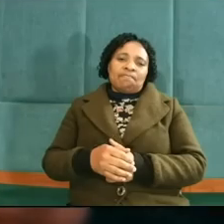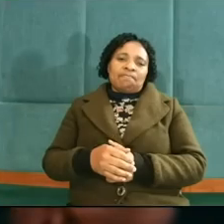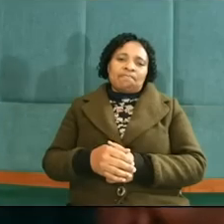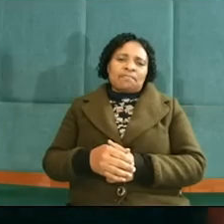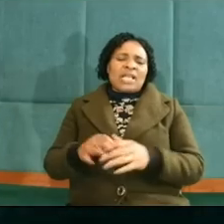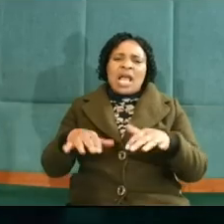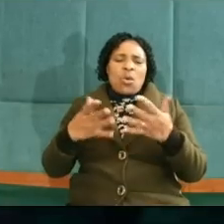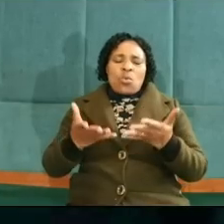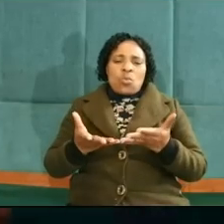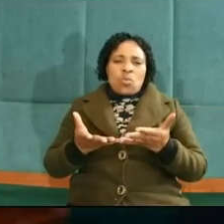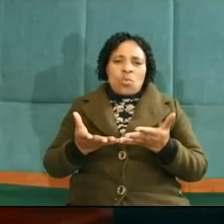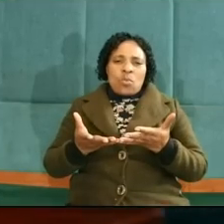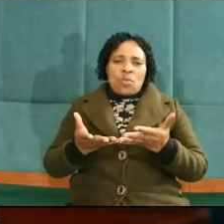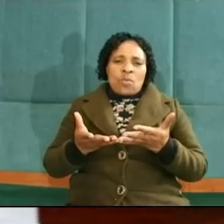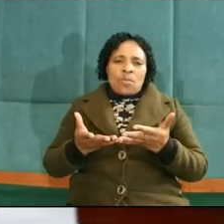How is it